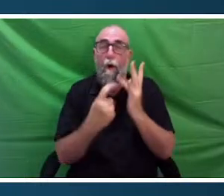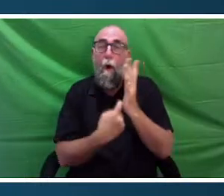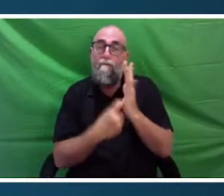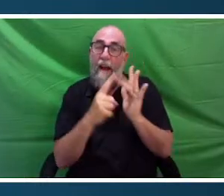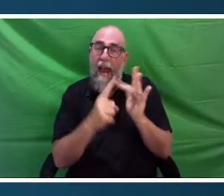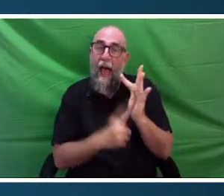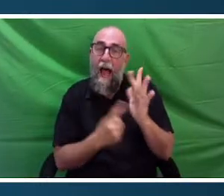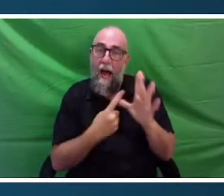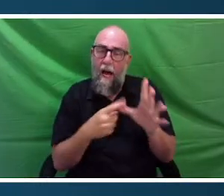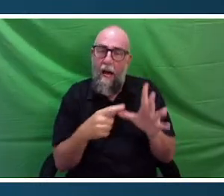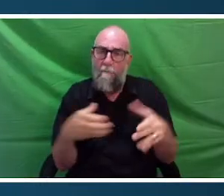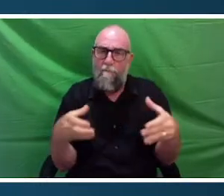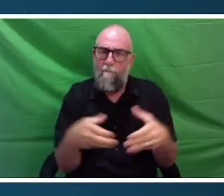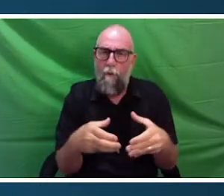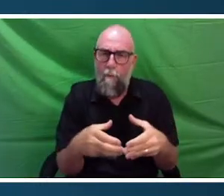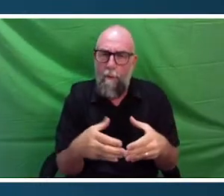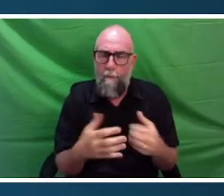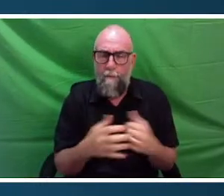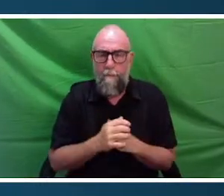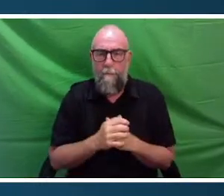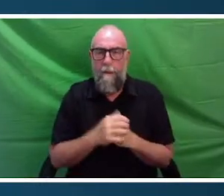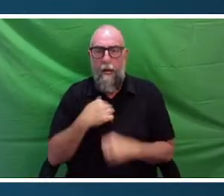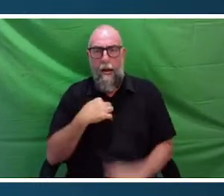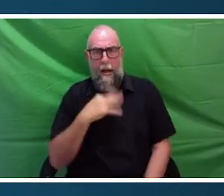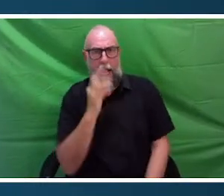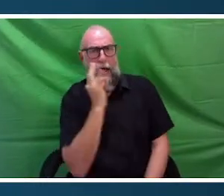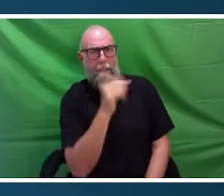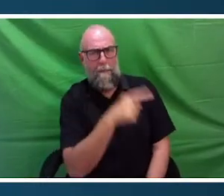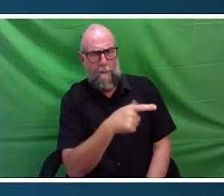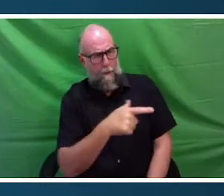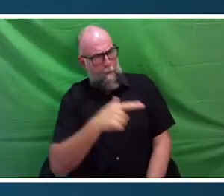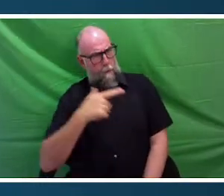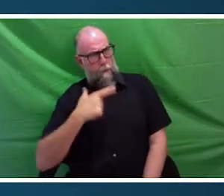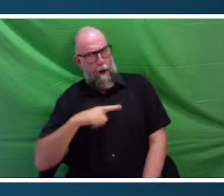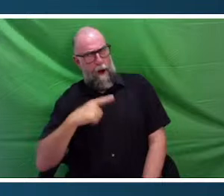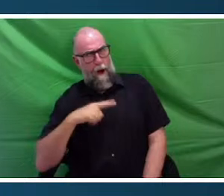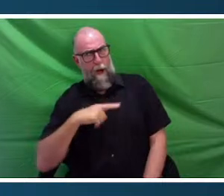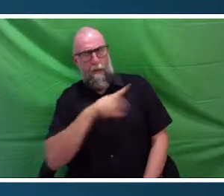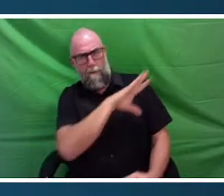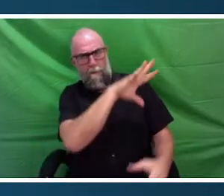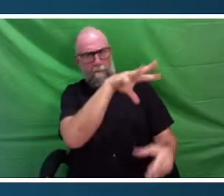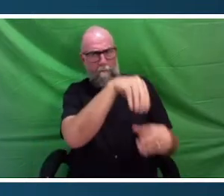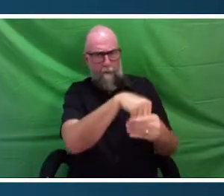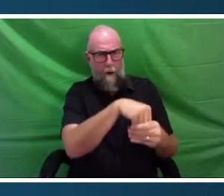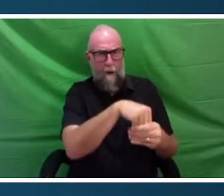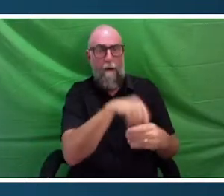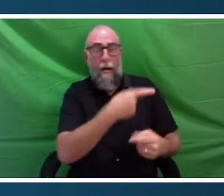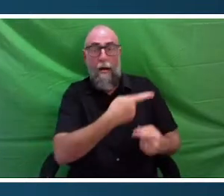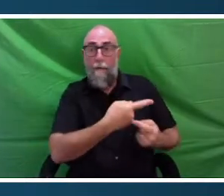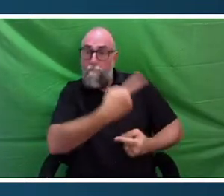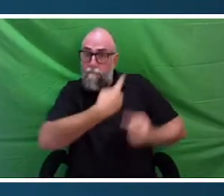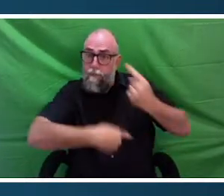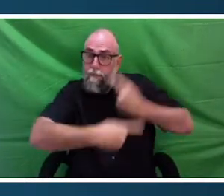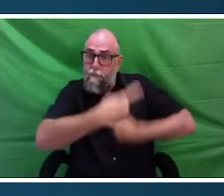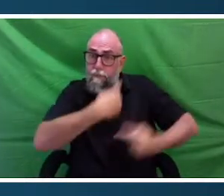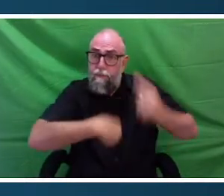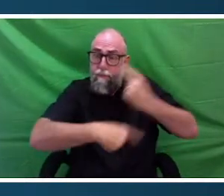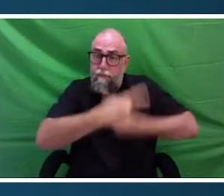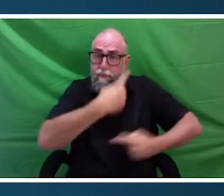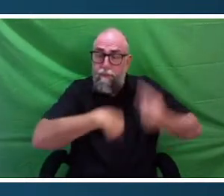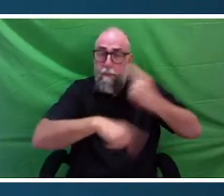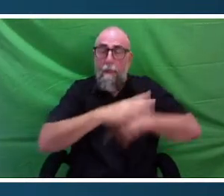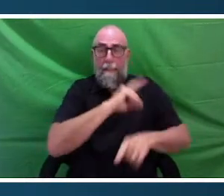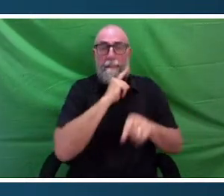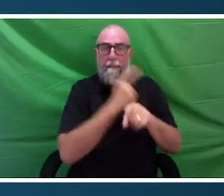him about his motivation for joining the insurgency. He told me he was the only son of